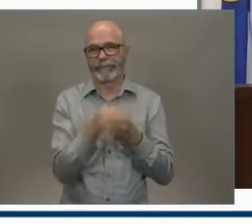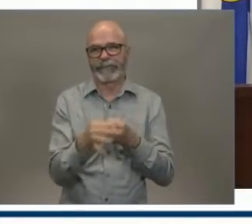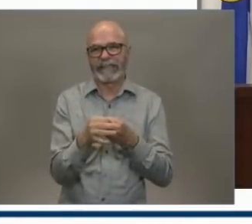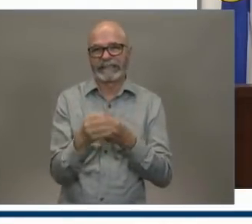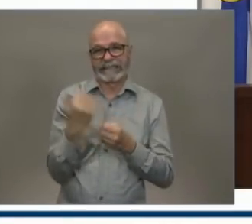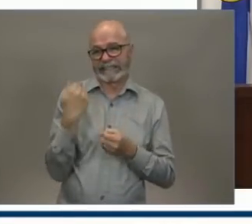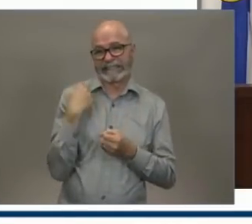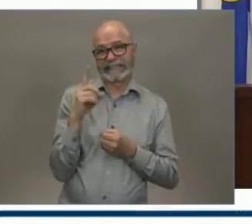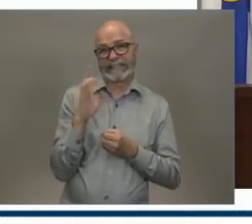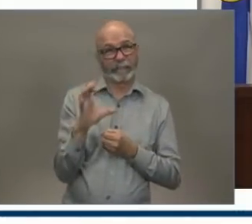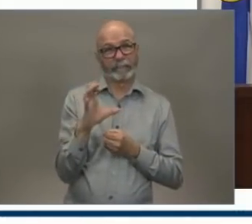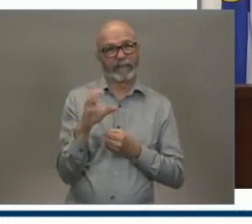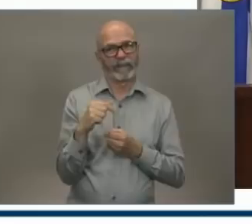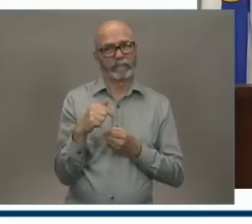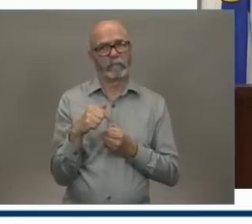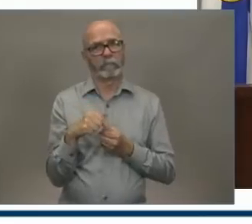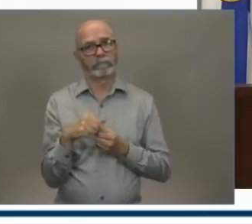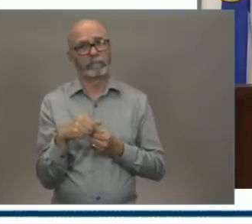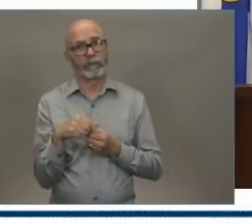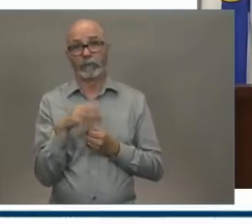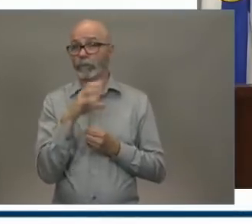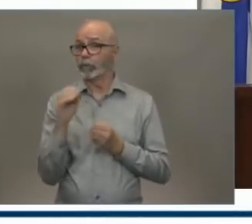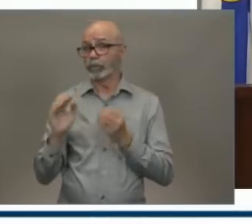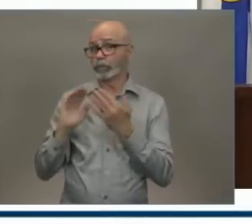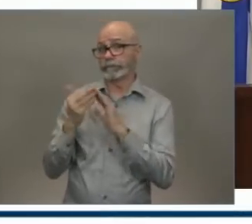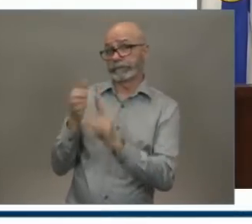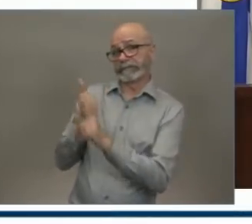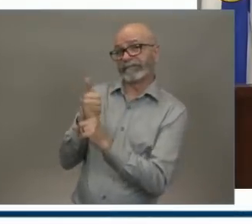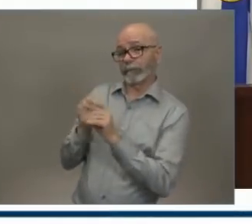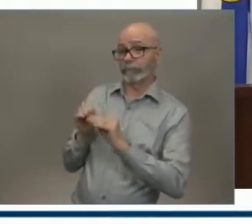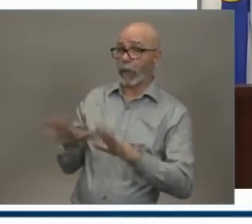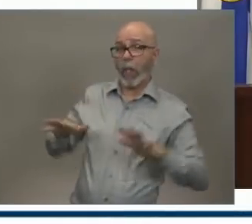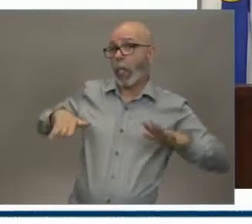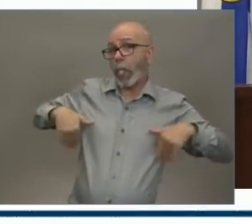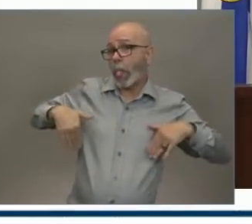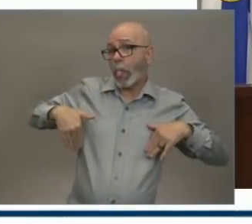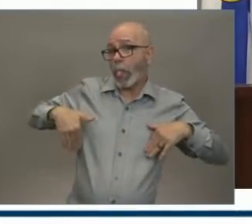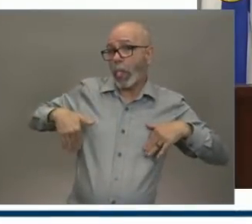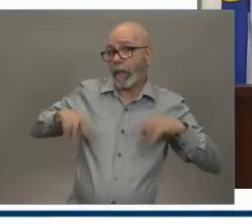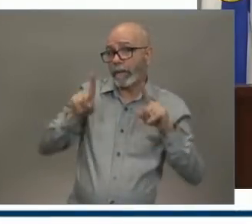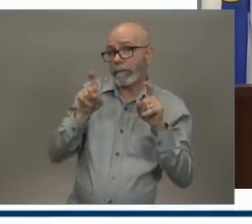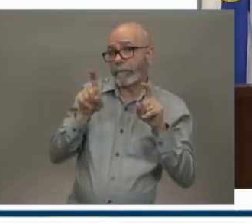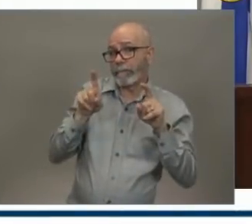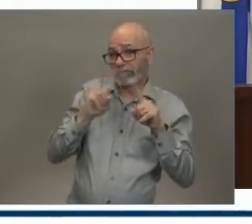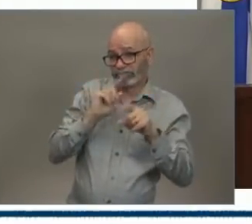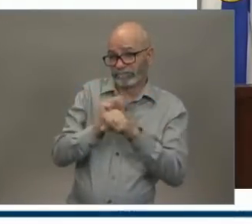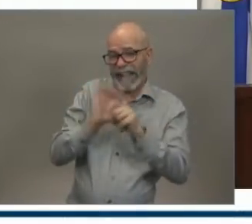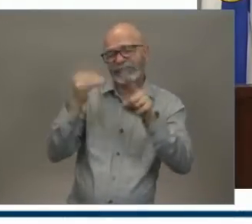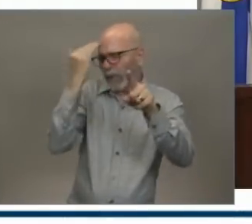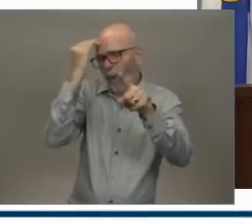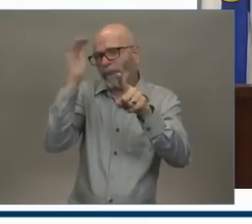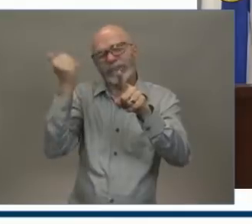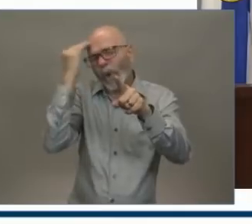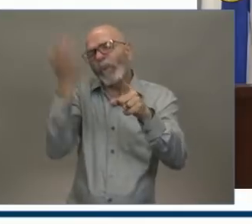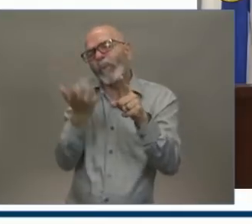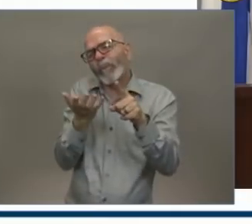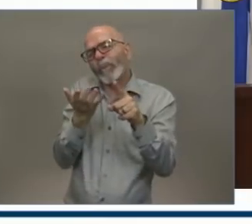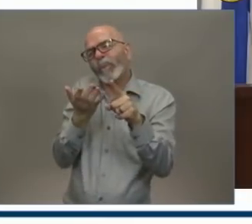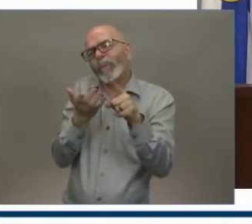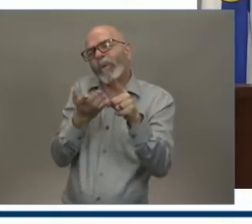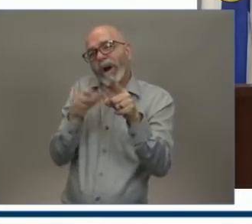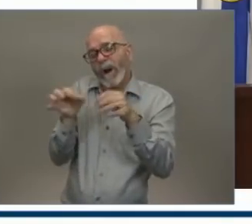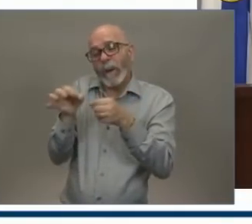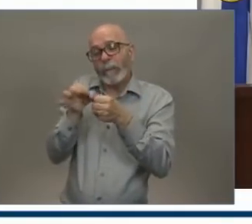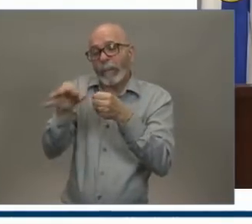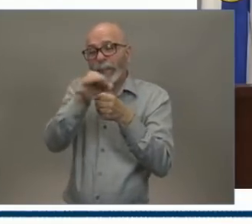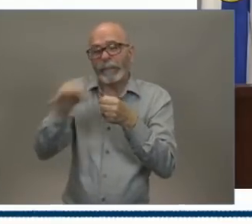been no evidence of community spread with either case. How certain of that can you be, given that the main characteristic apparently of these variants is